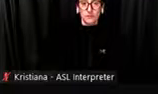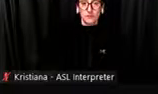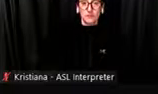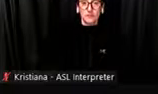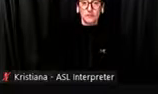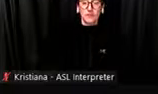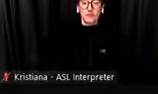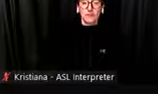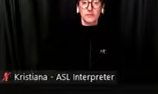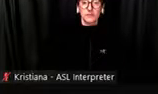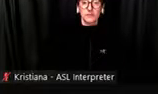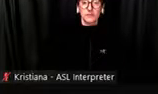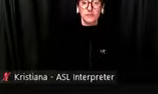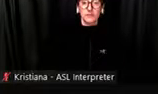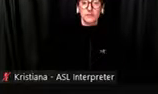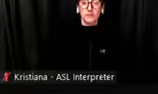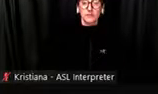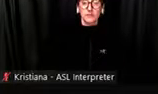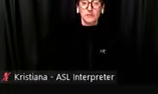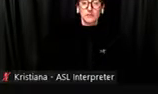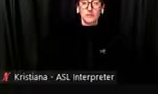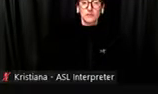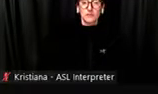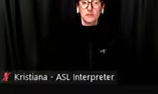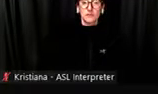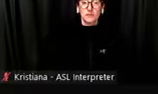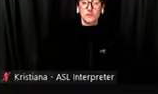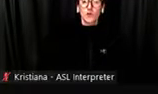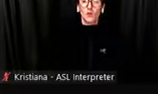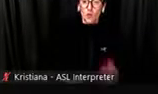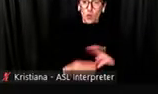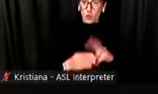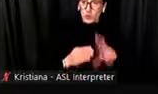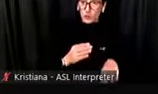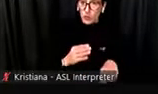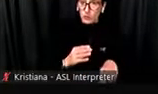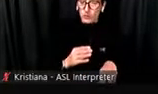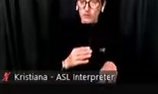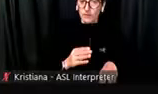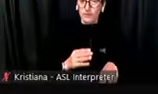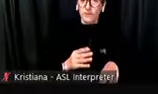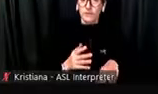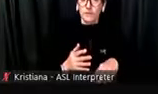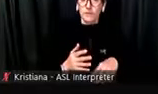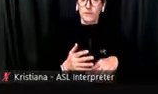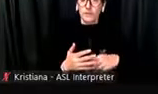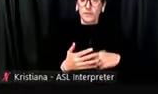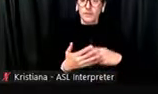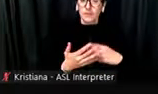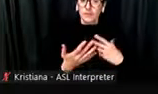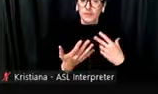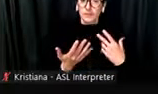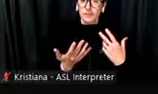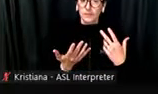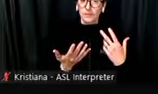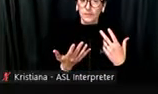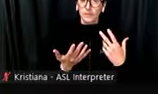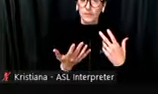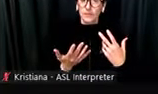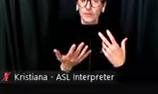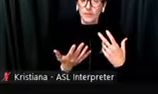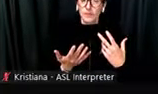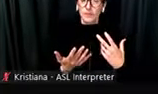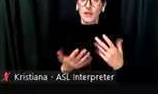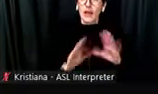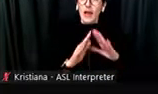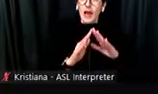So we have, so what came out of that exercise was the fact that housing, health, and human